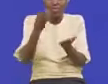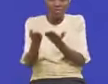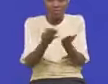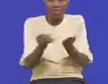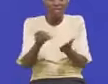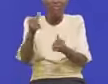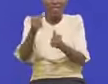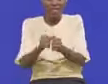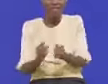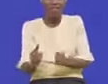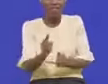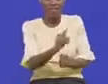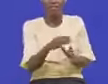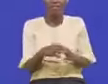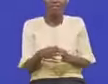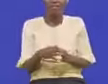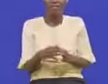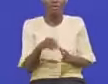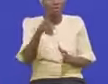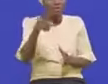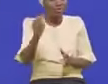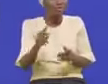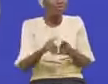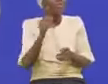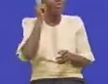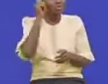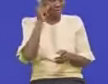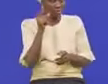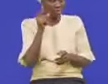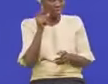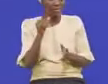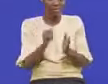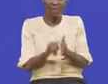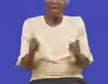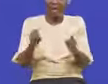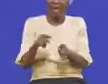Retima Edina na mesiame. Ele bomi ase gomen.